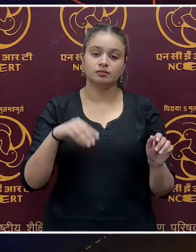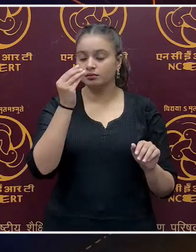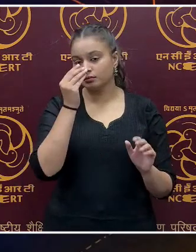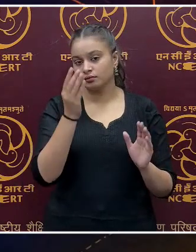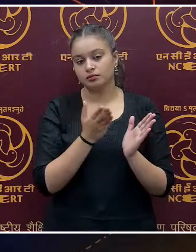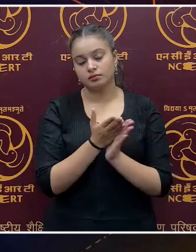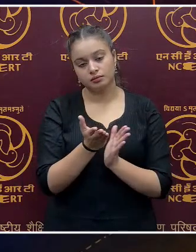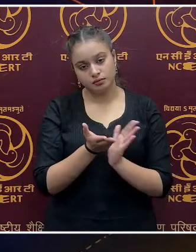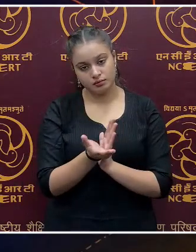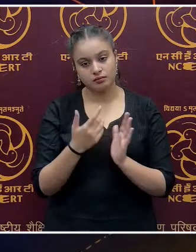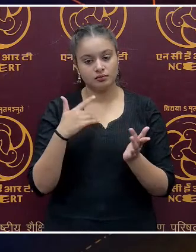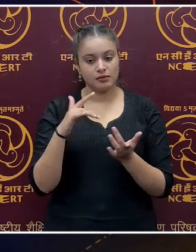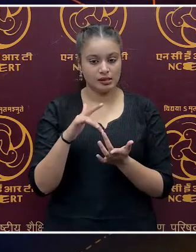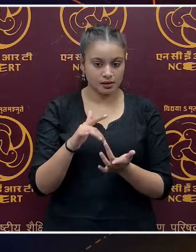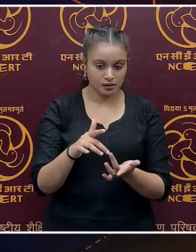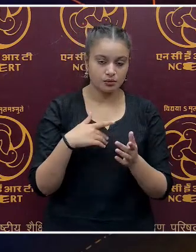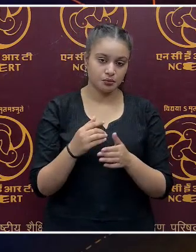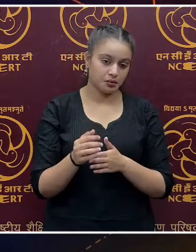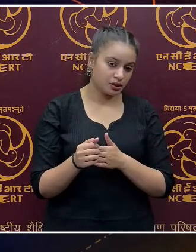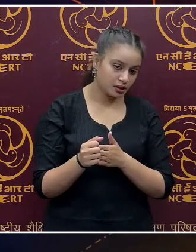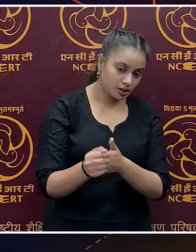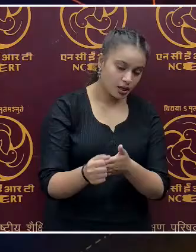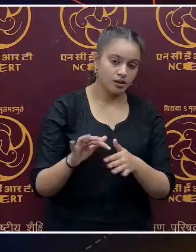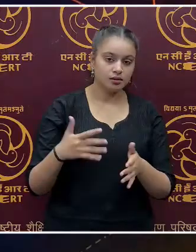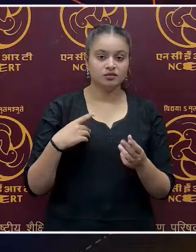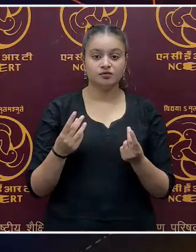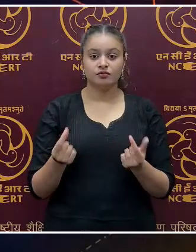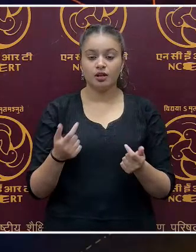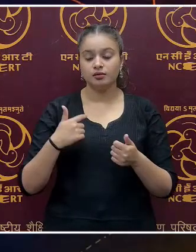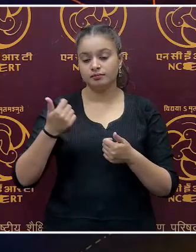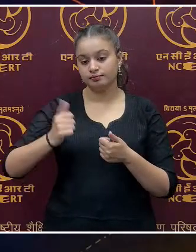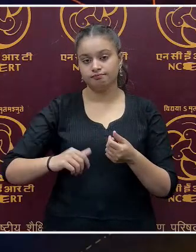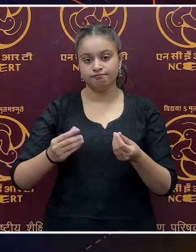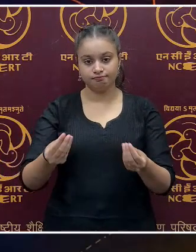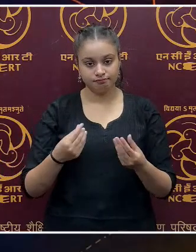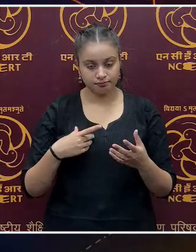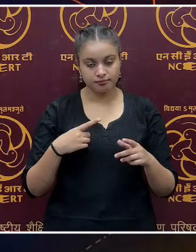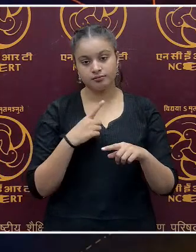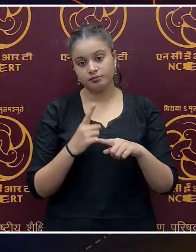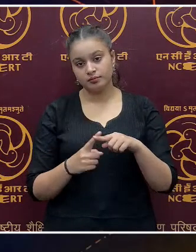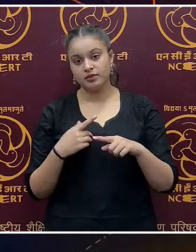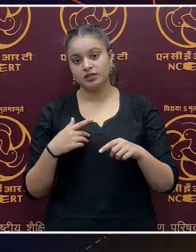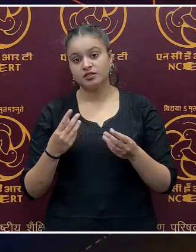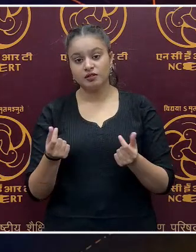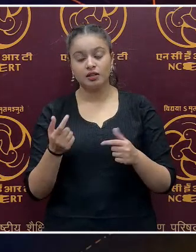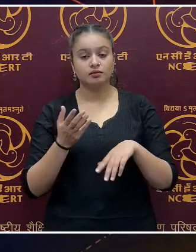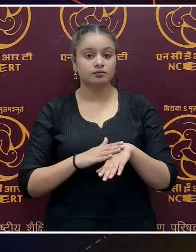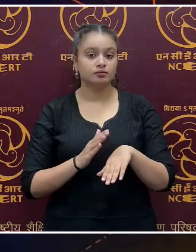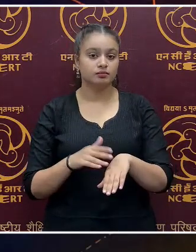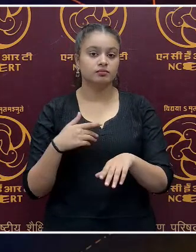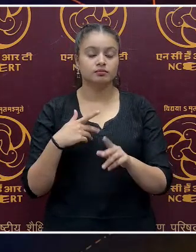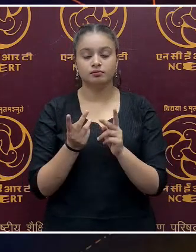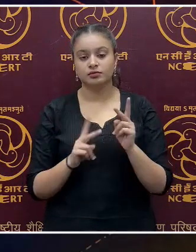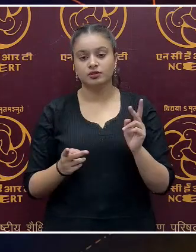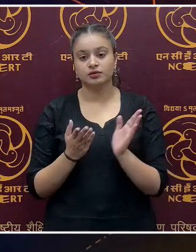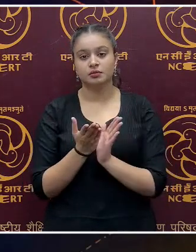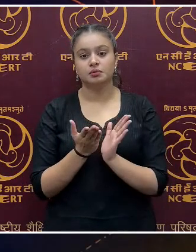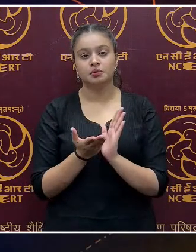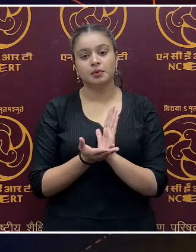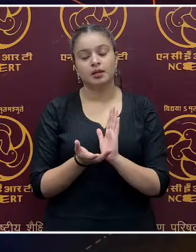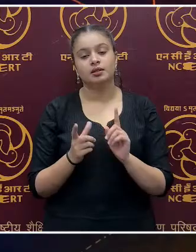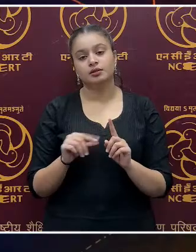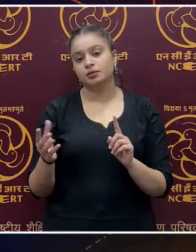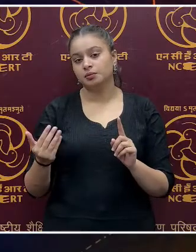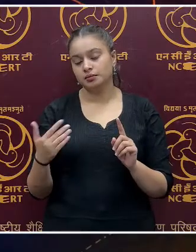easily navigate and we can get the immediate feedback and immediate experience with the different type of simulations